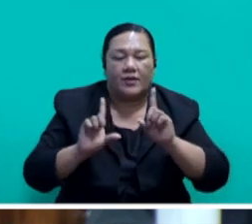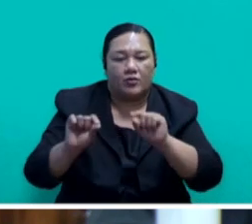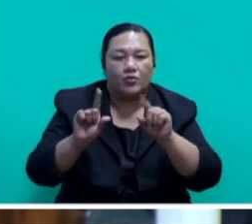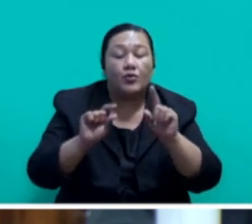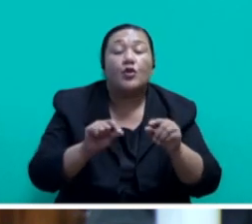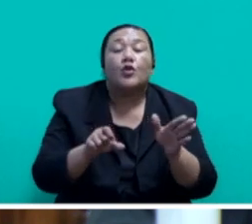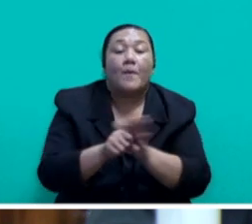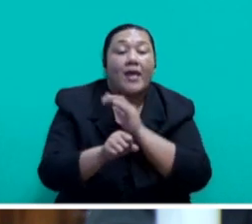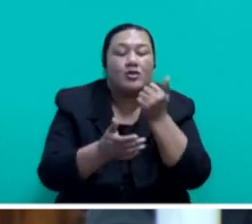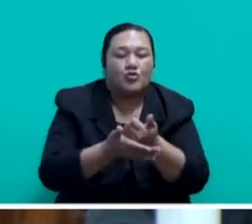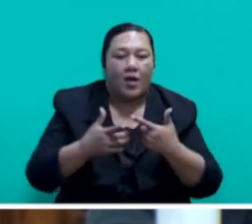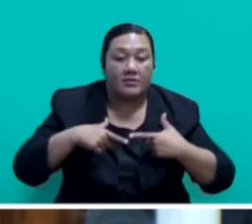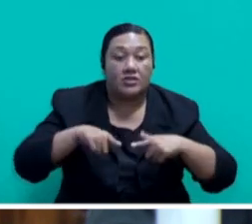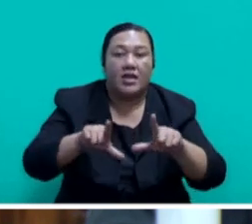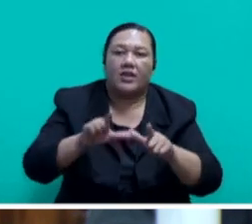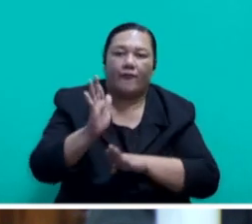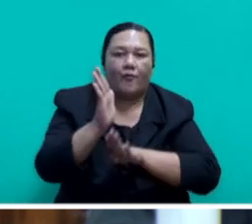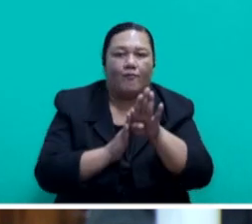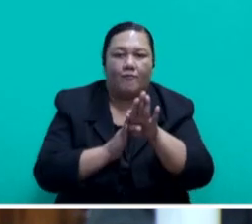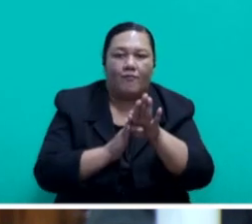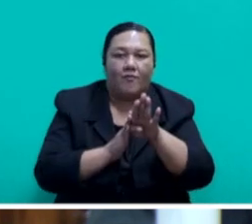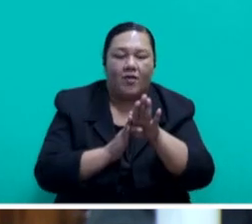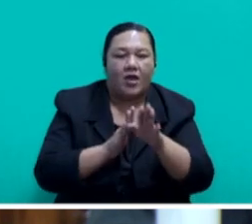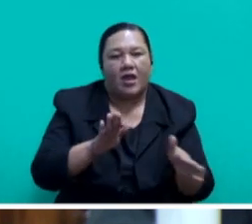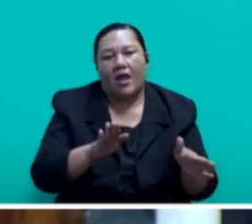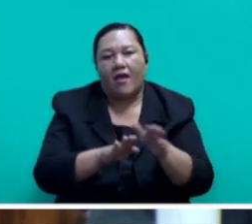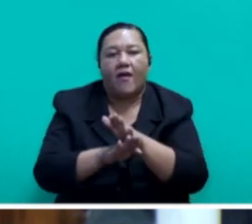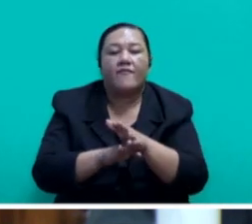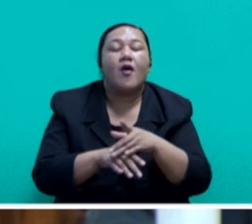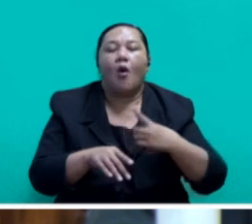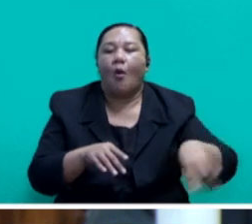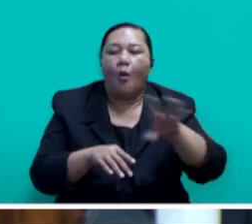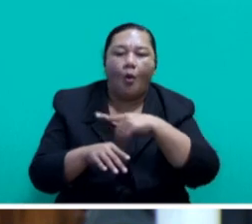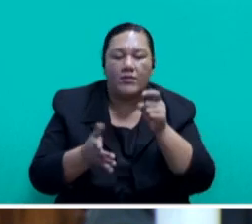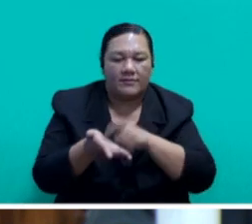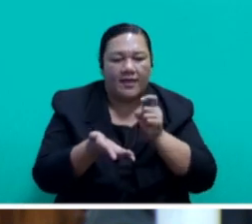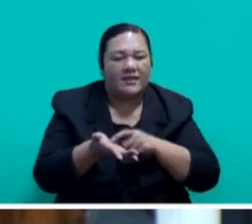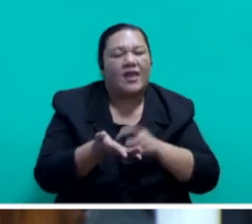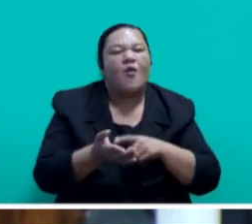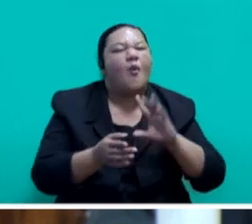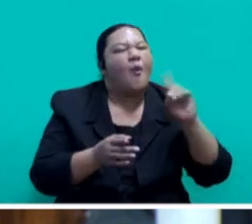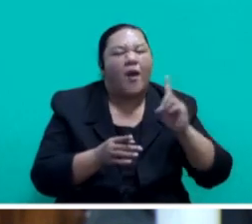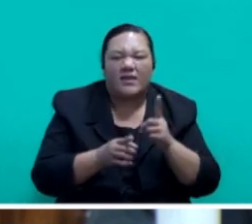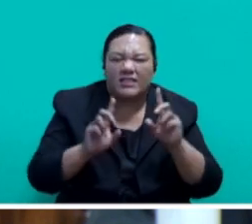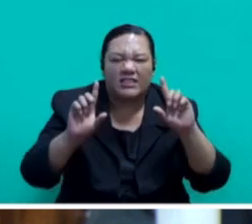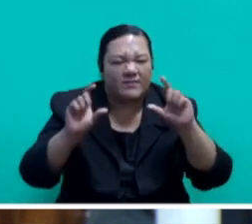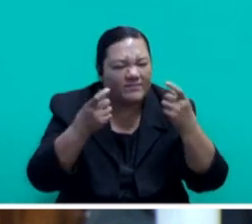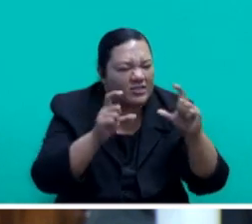on a journey of recovery, taking decisive measures to overcome the crisis faced by various sectors in